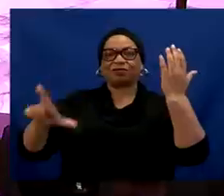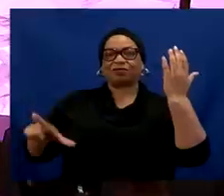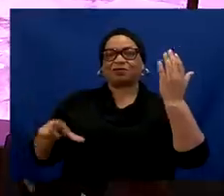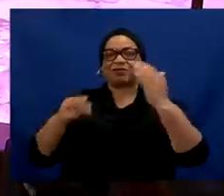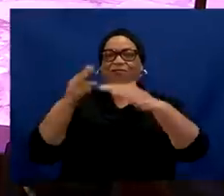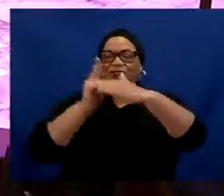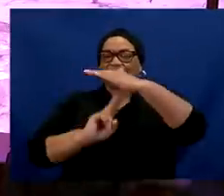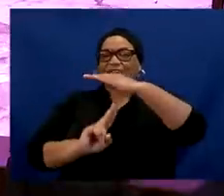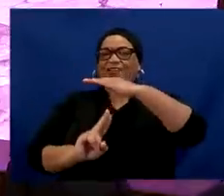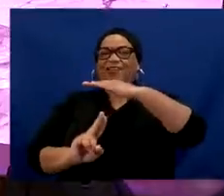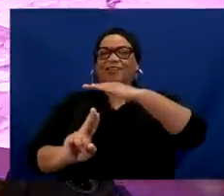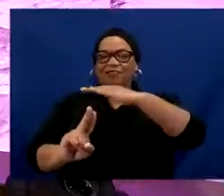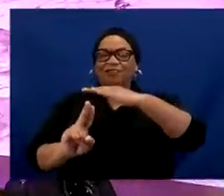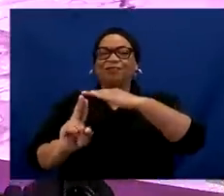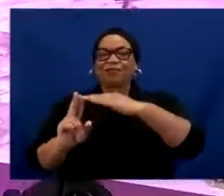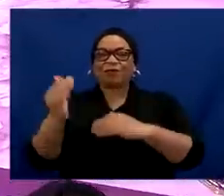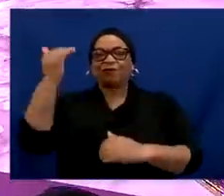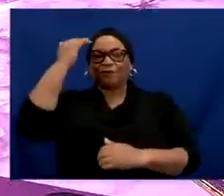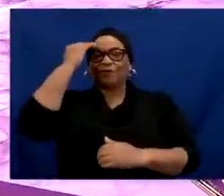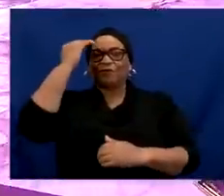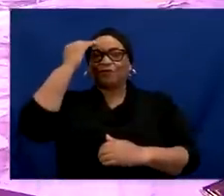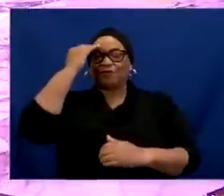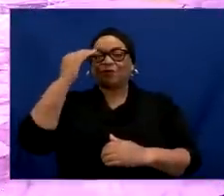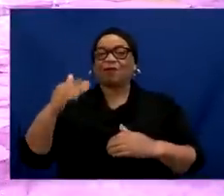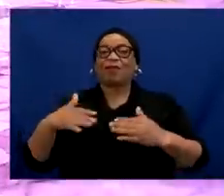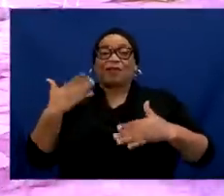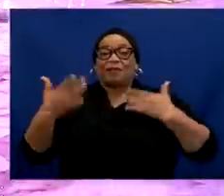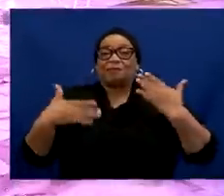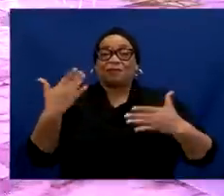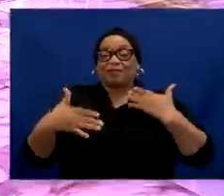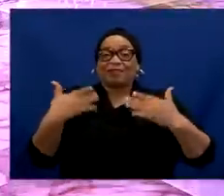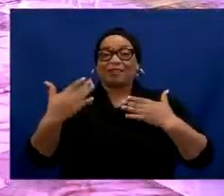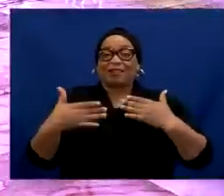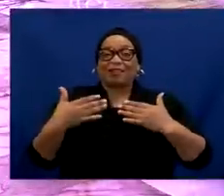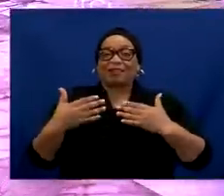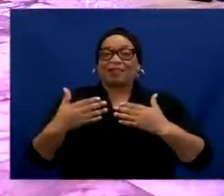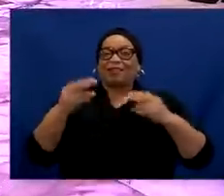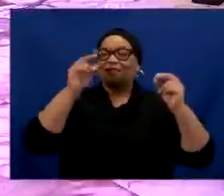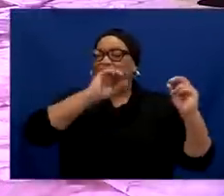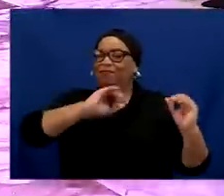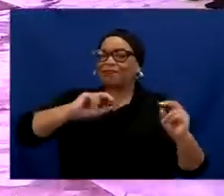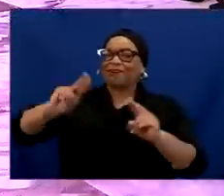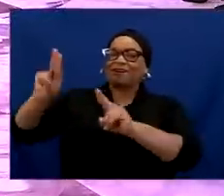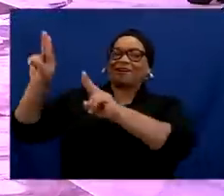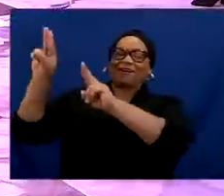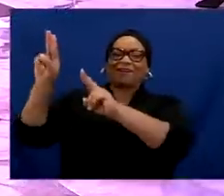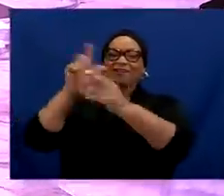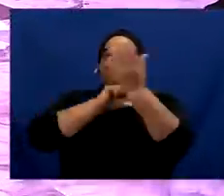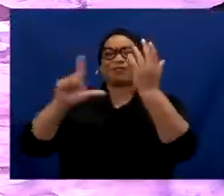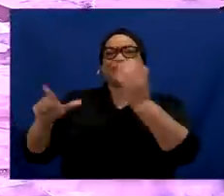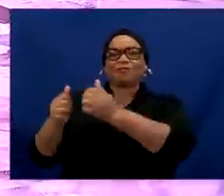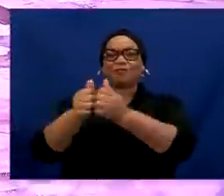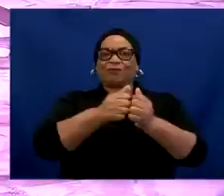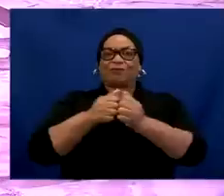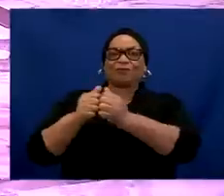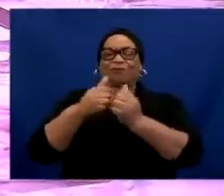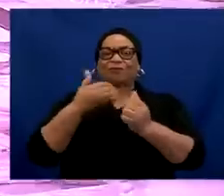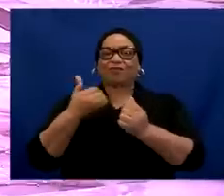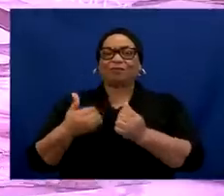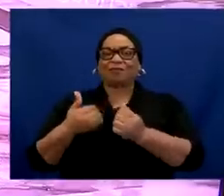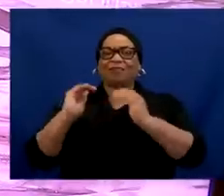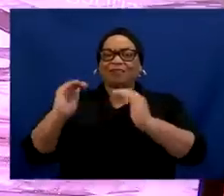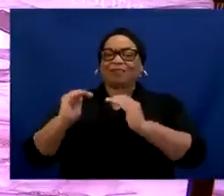hear thereof and be glad. Oh, magnify the Lord with me. And let us exalt his